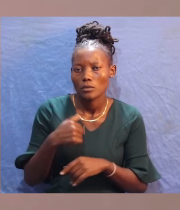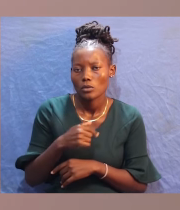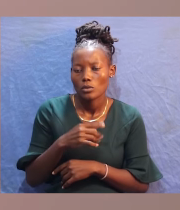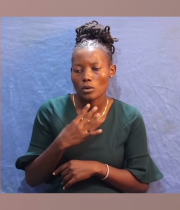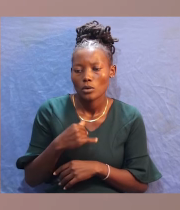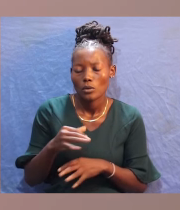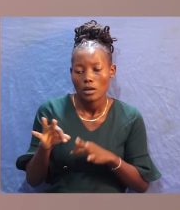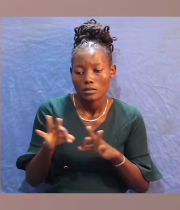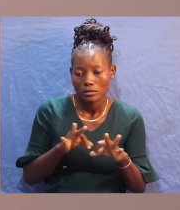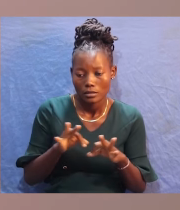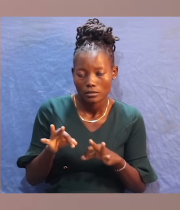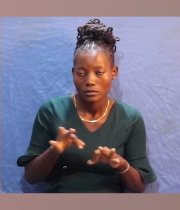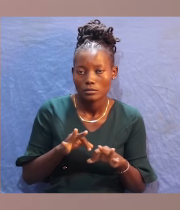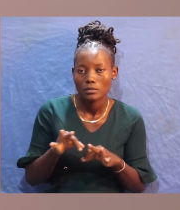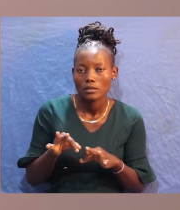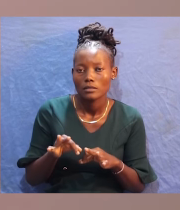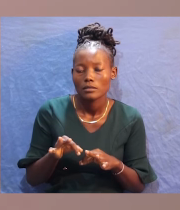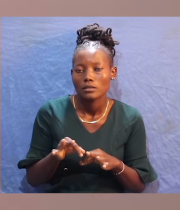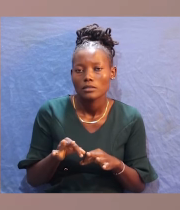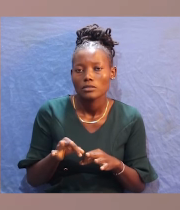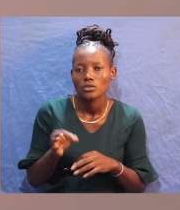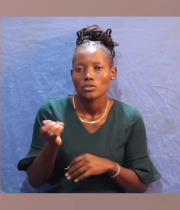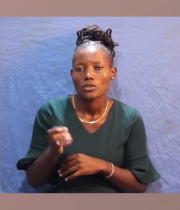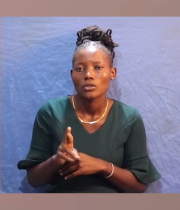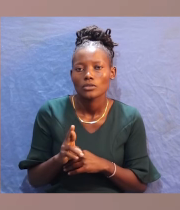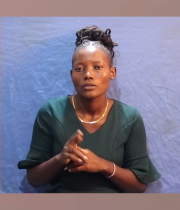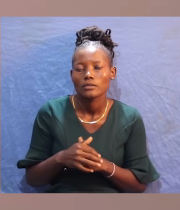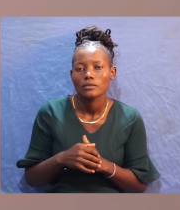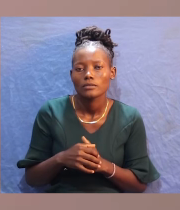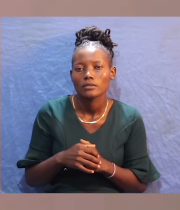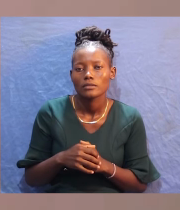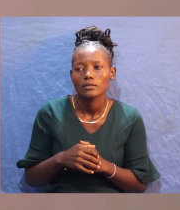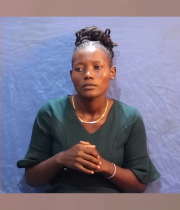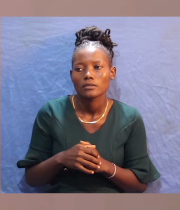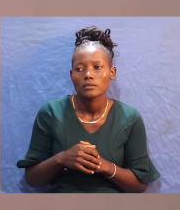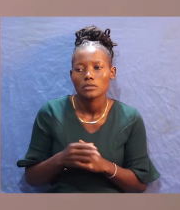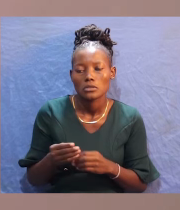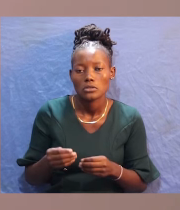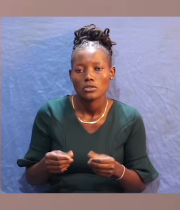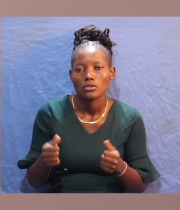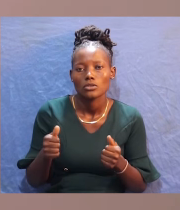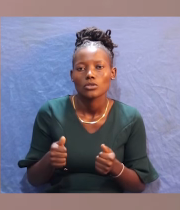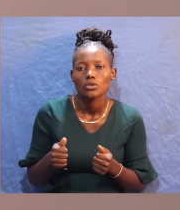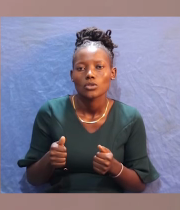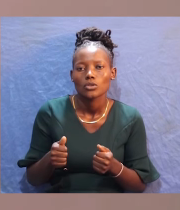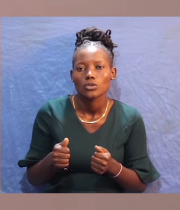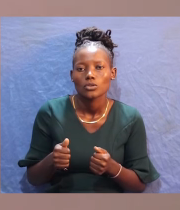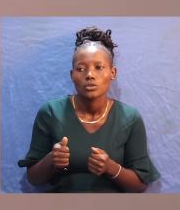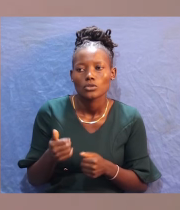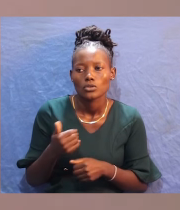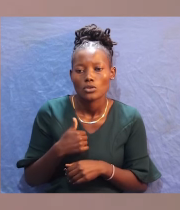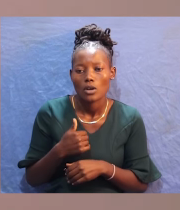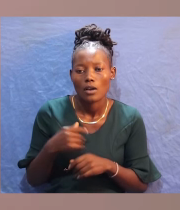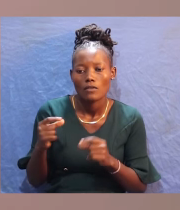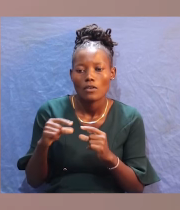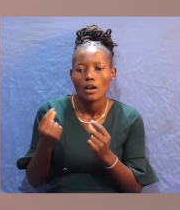some explanation, or rather I need solution. You have a group of